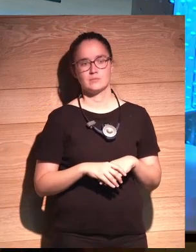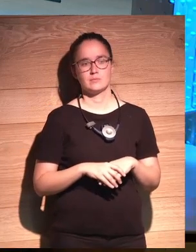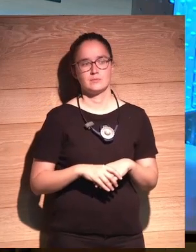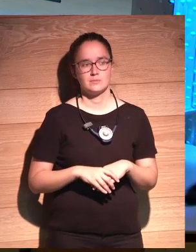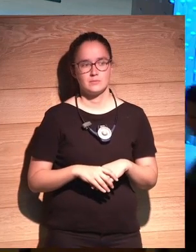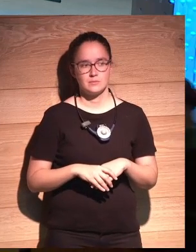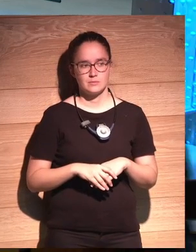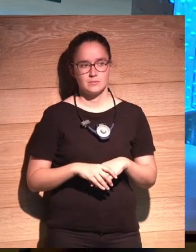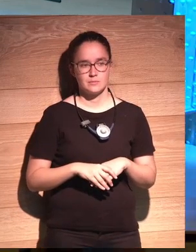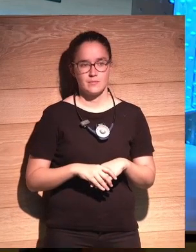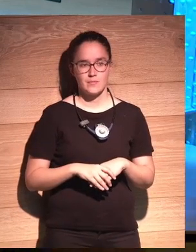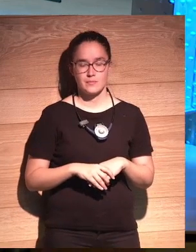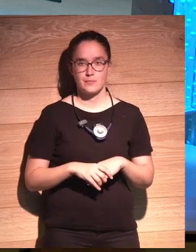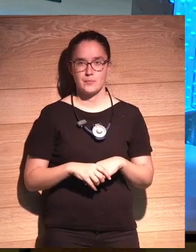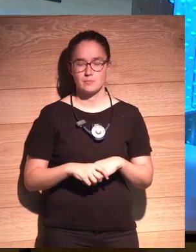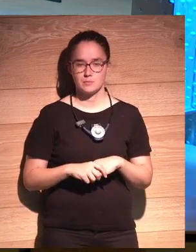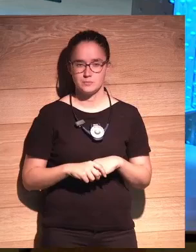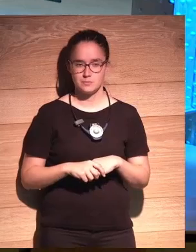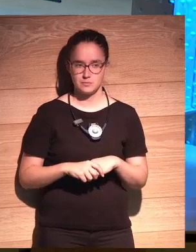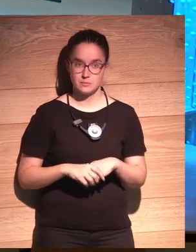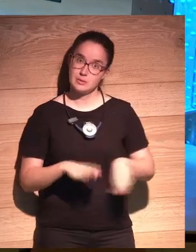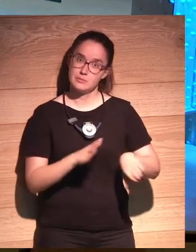of this panel.